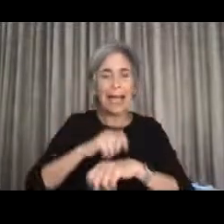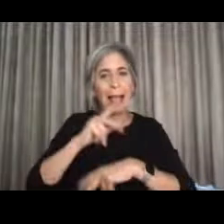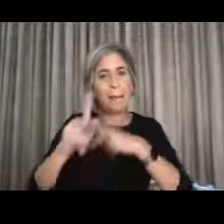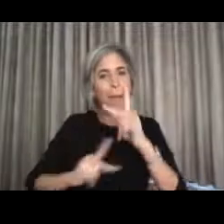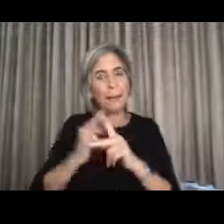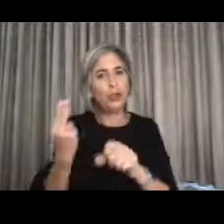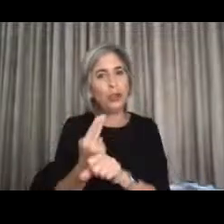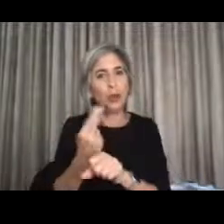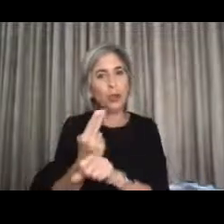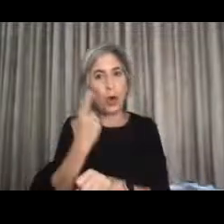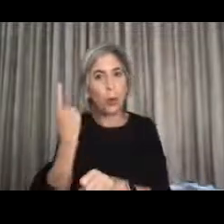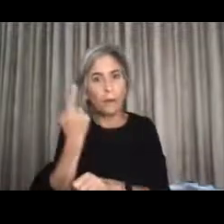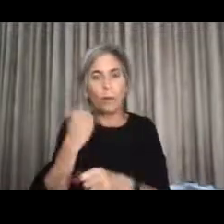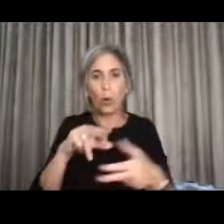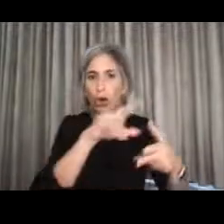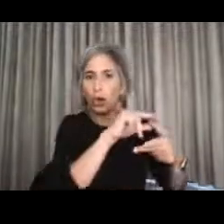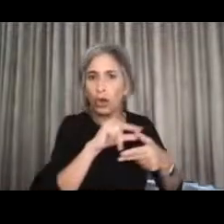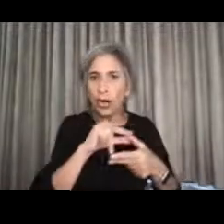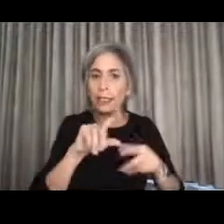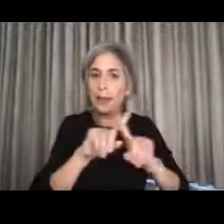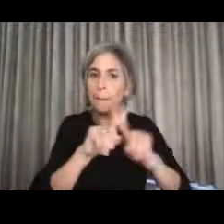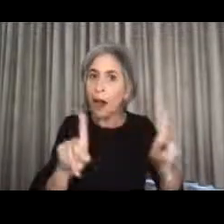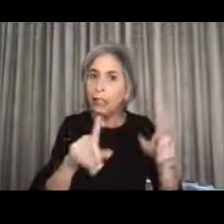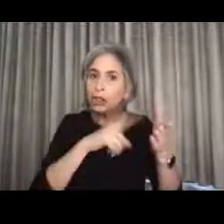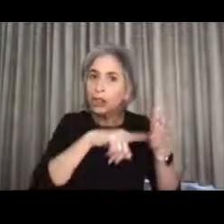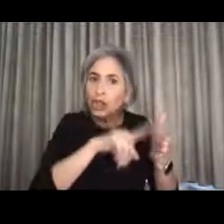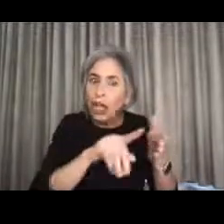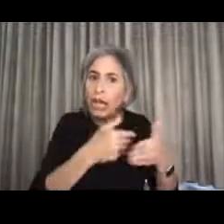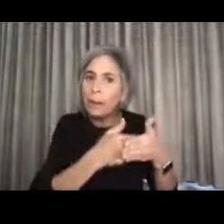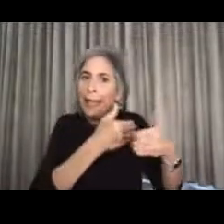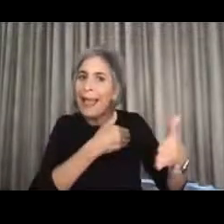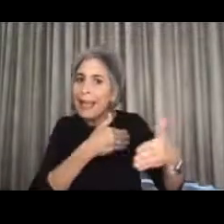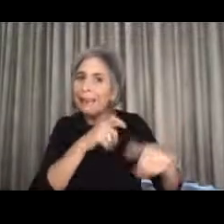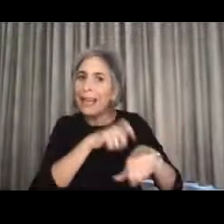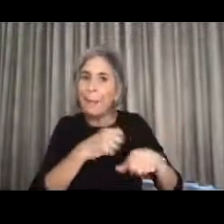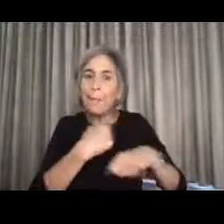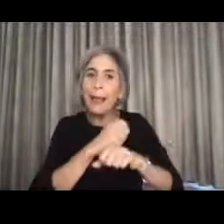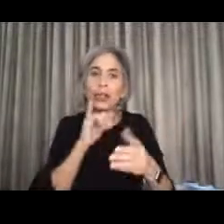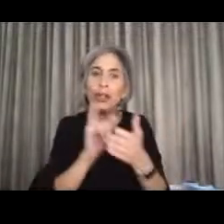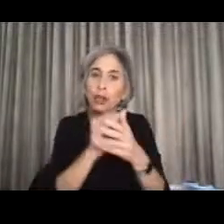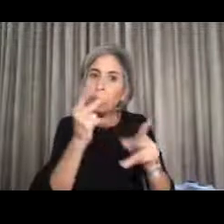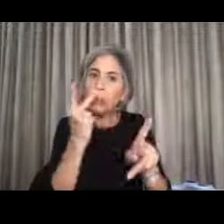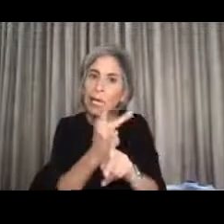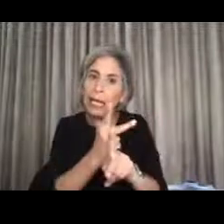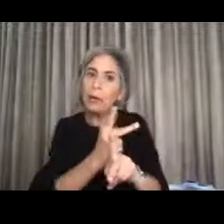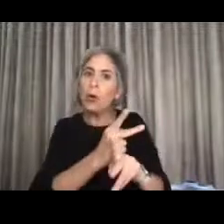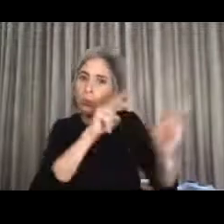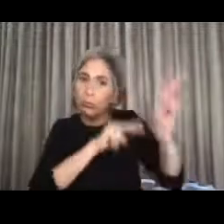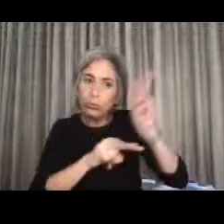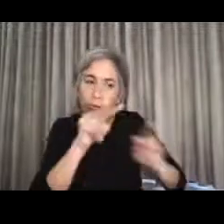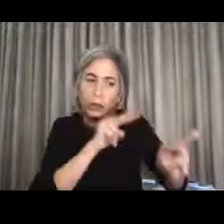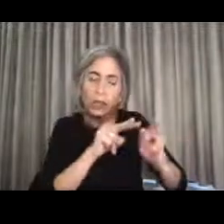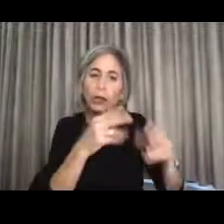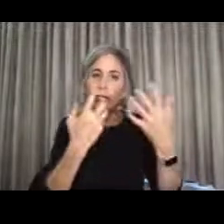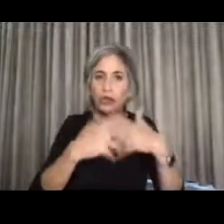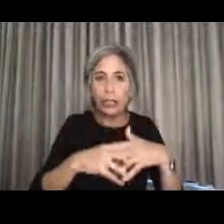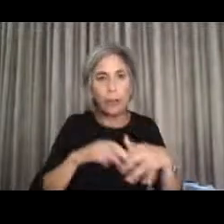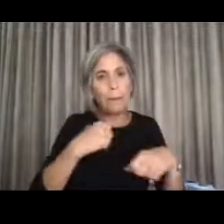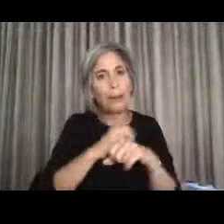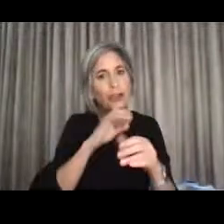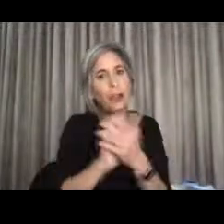for hurricanes, but you have to be prepared and make sure you keep monitoring your generator started according to